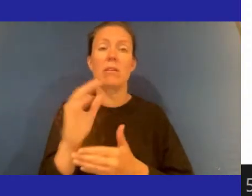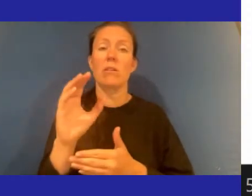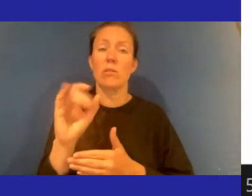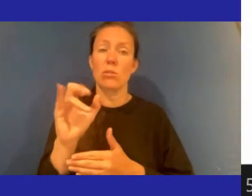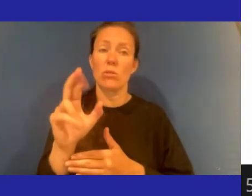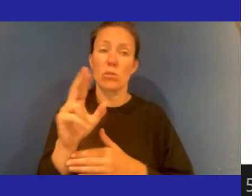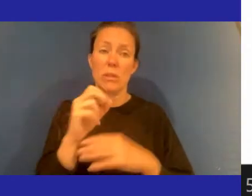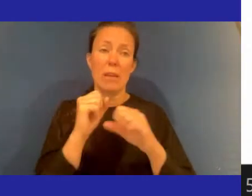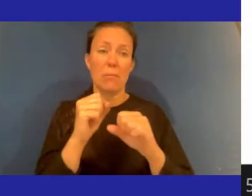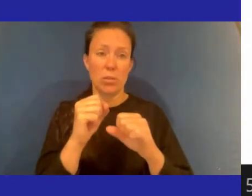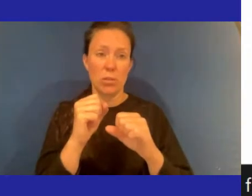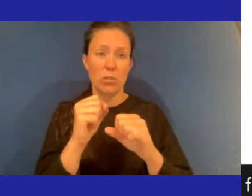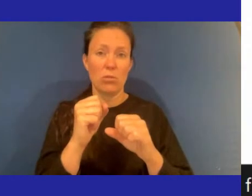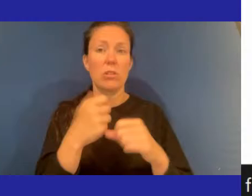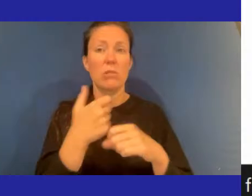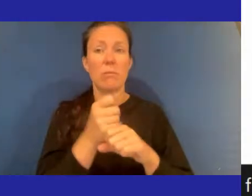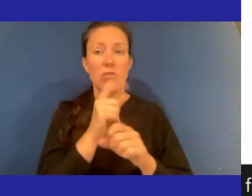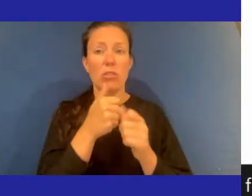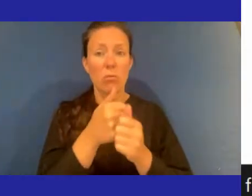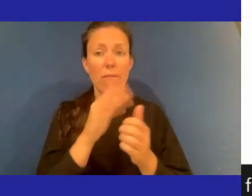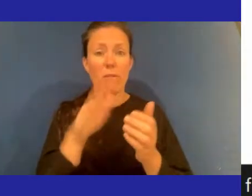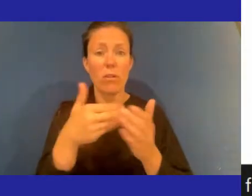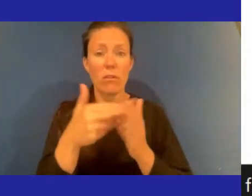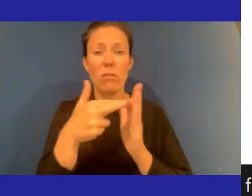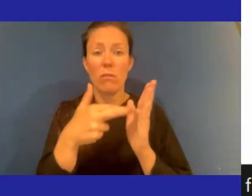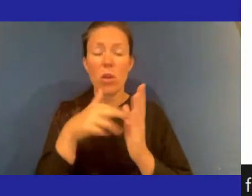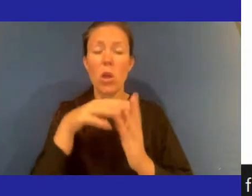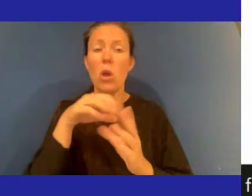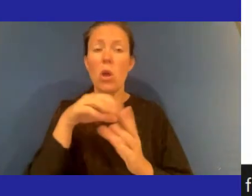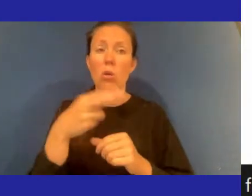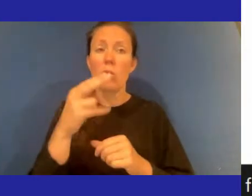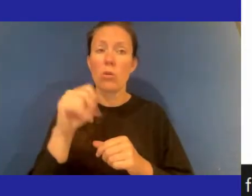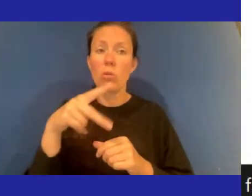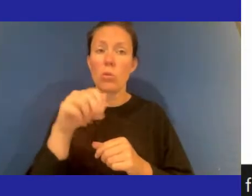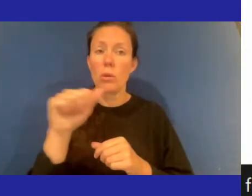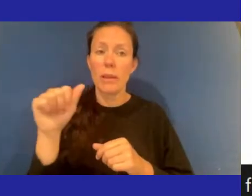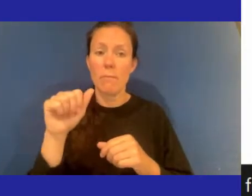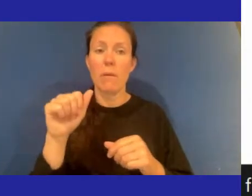with all regulations, including HIPAA, and the recently